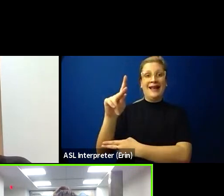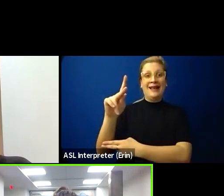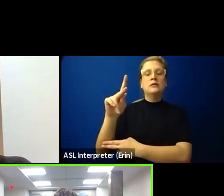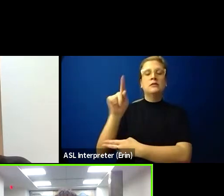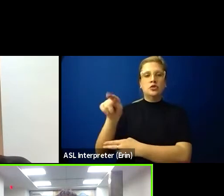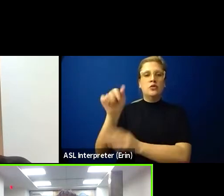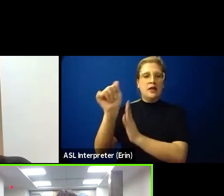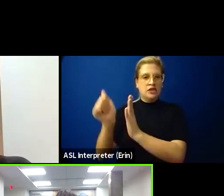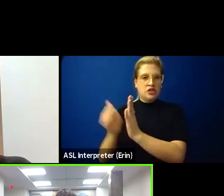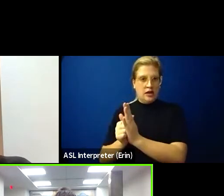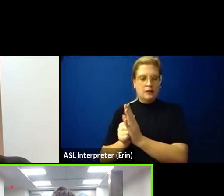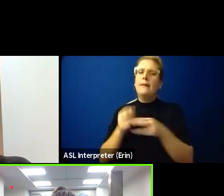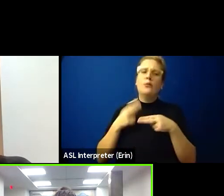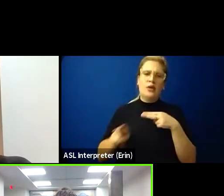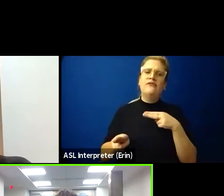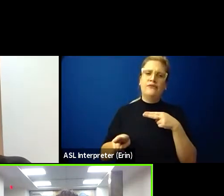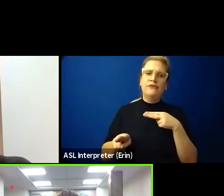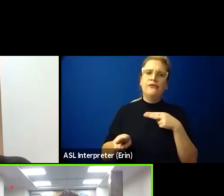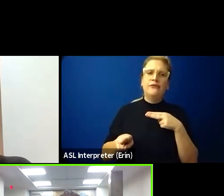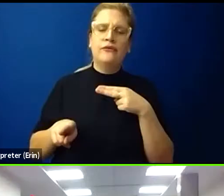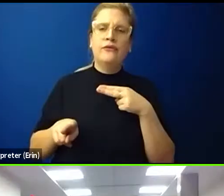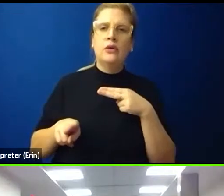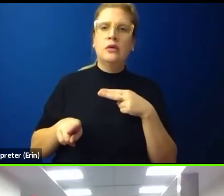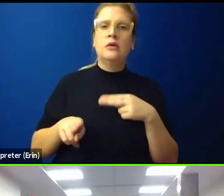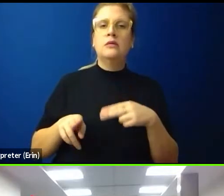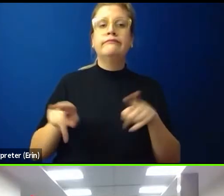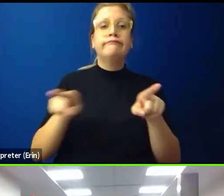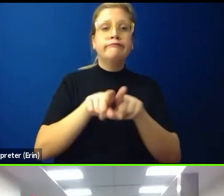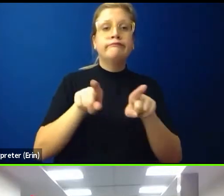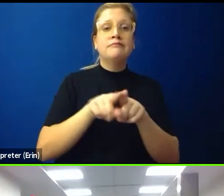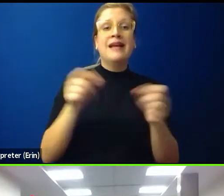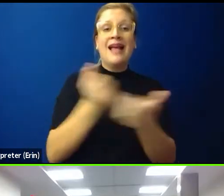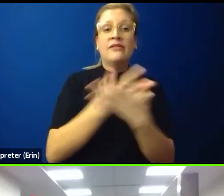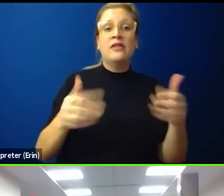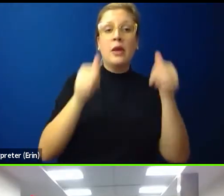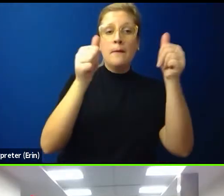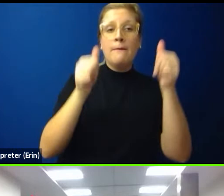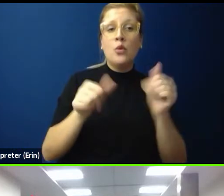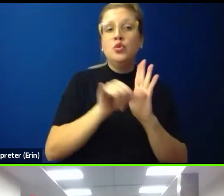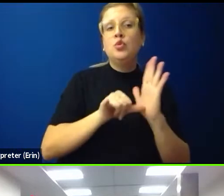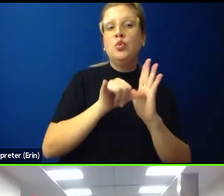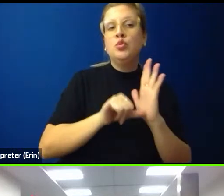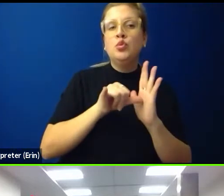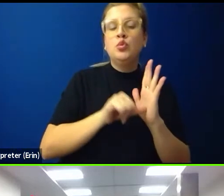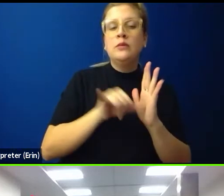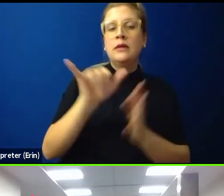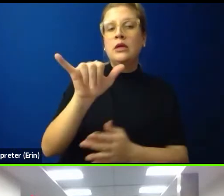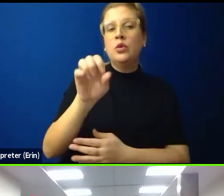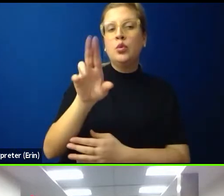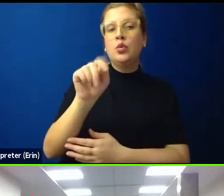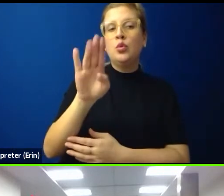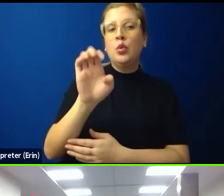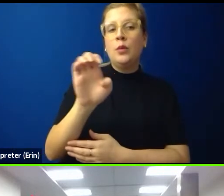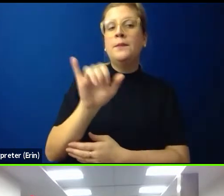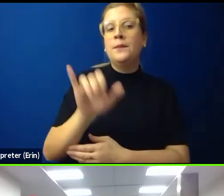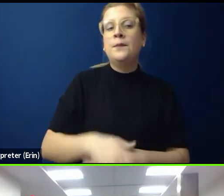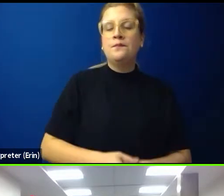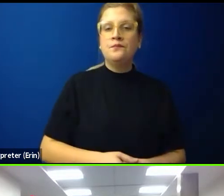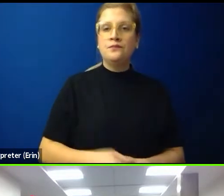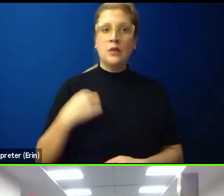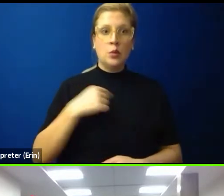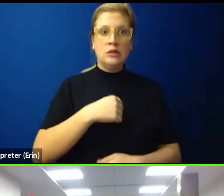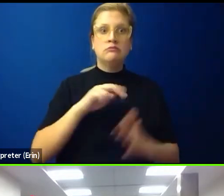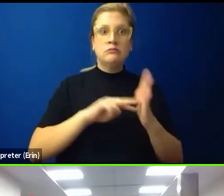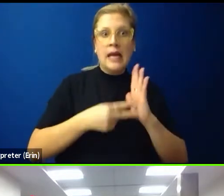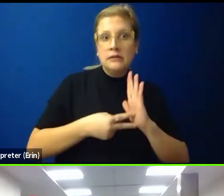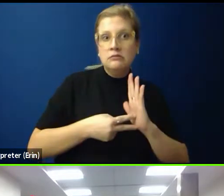They're brief. Again, we are also posting everything to YouTube now. So we do intend and I